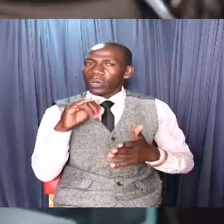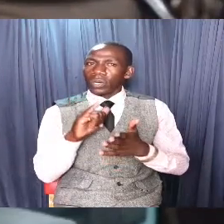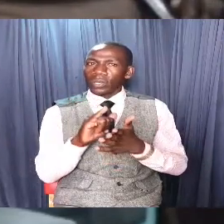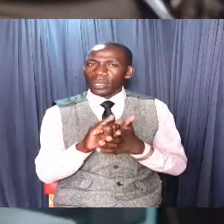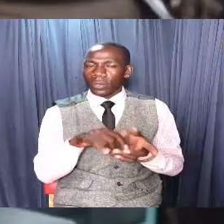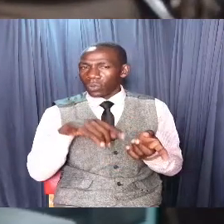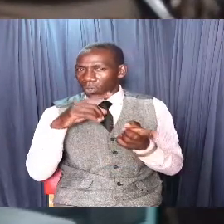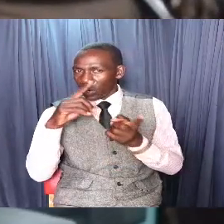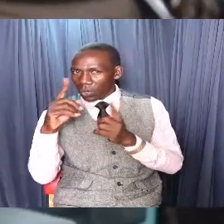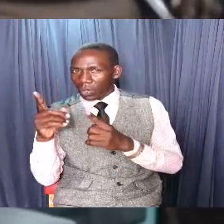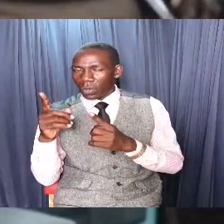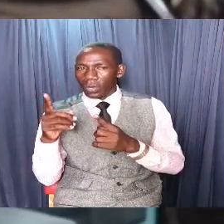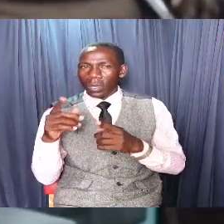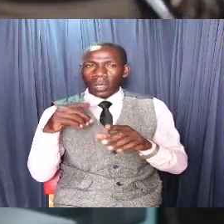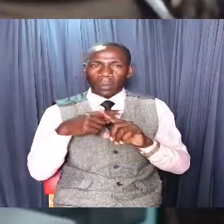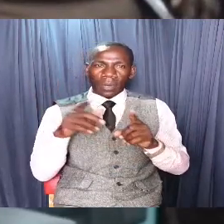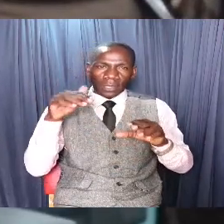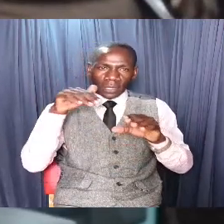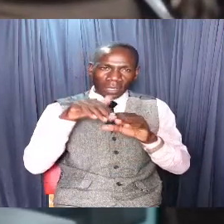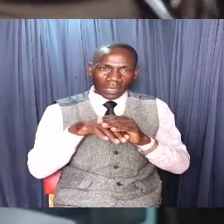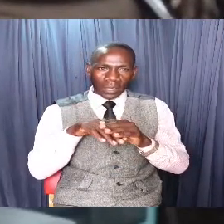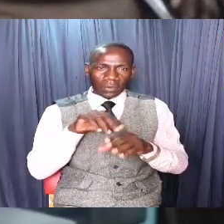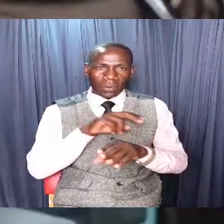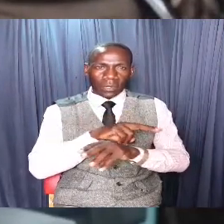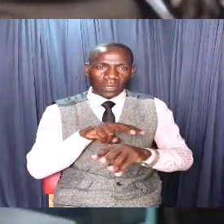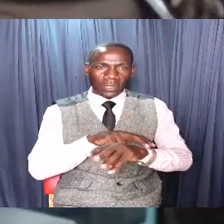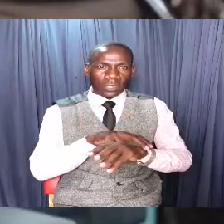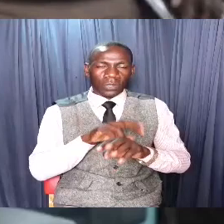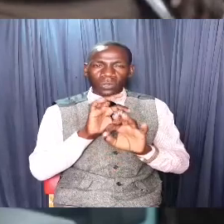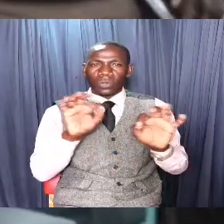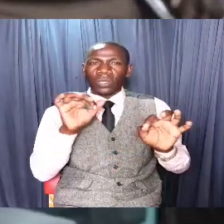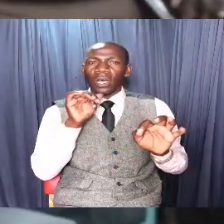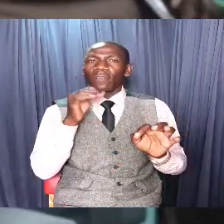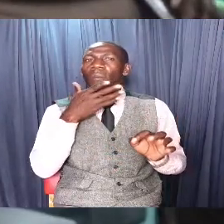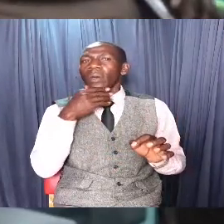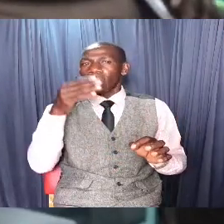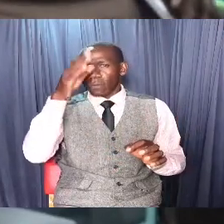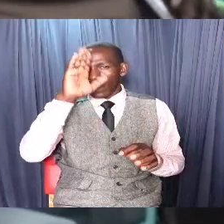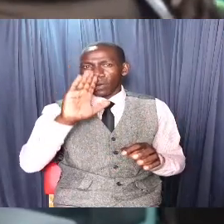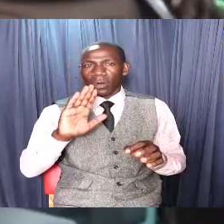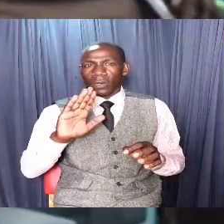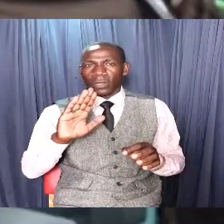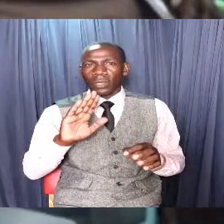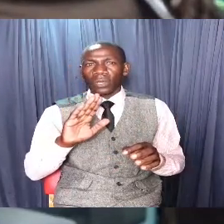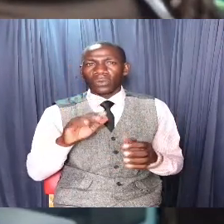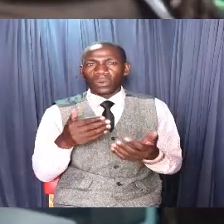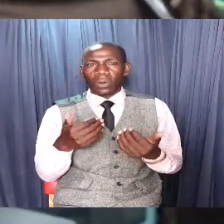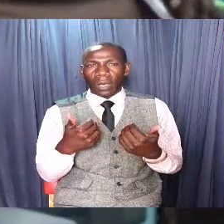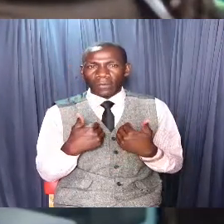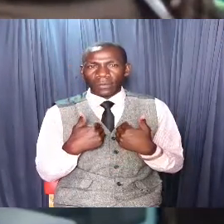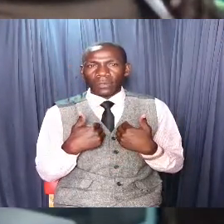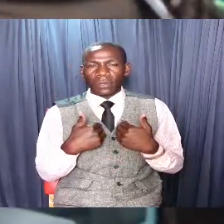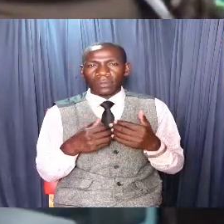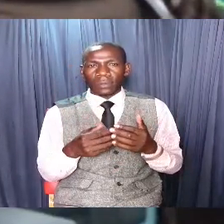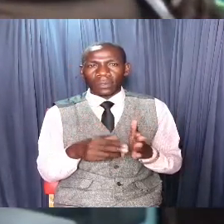uende, have told you, you go, you succeed. Lakini katika nchi yako hakuna mtu wa Mungu yoyote. In your land don't you have the man of God? Ukamuuliza swali kwa ajili, at least to inquire something from